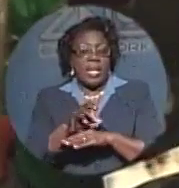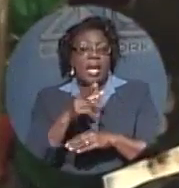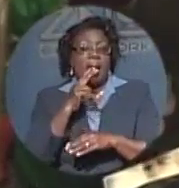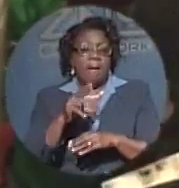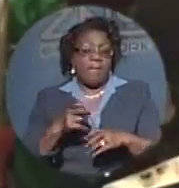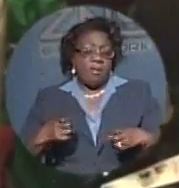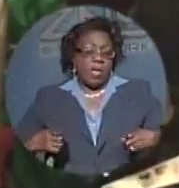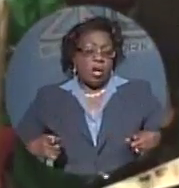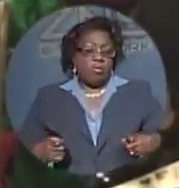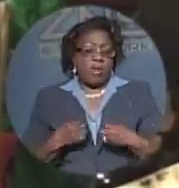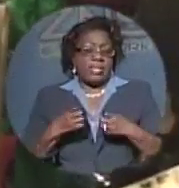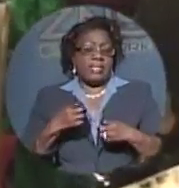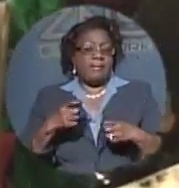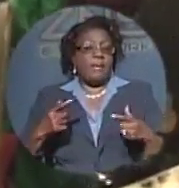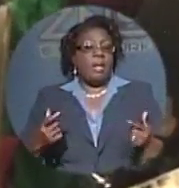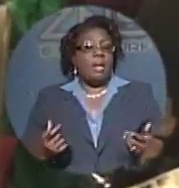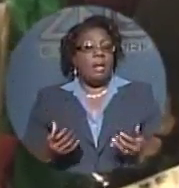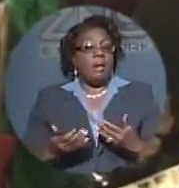seen in other countries.